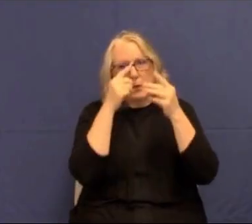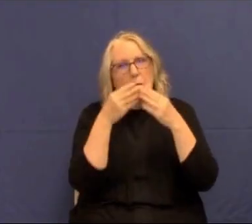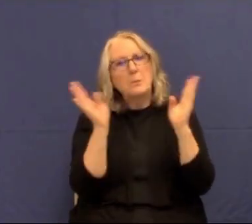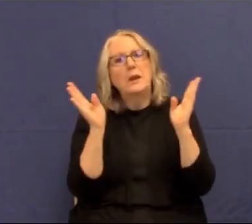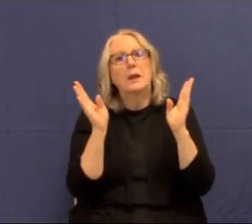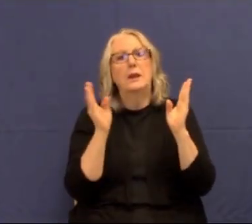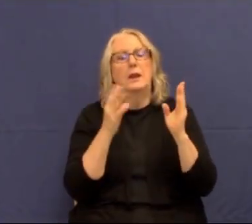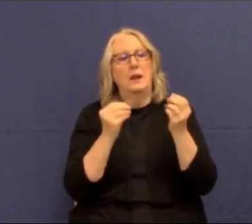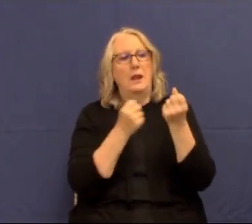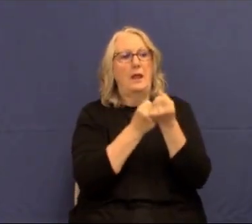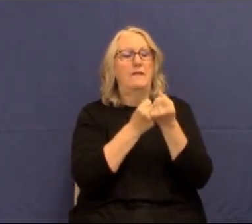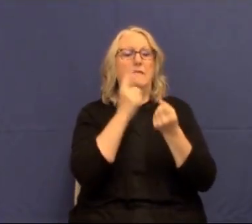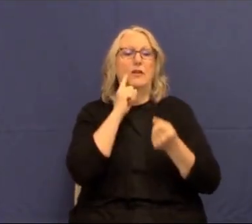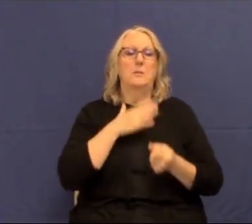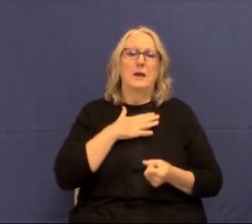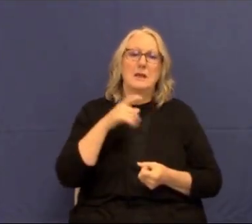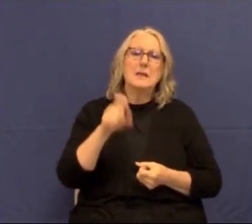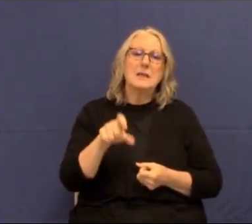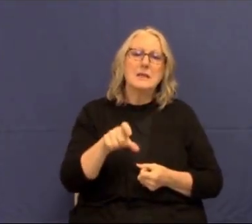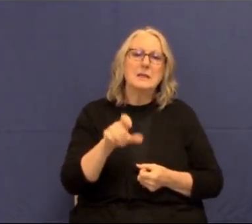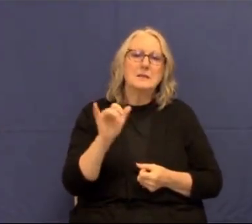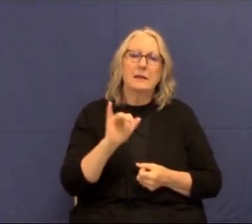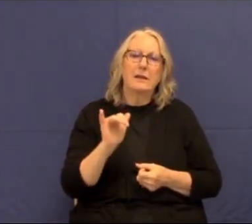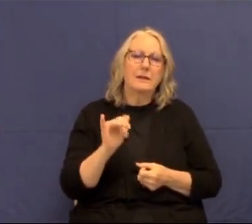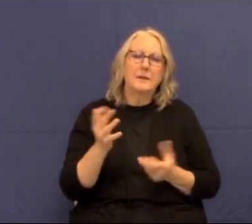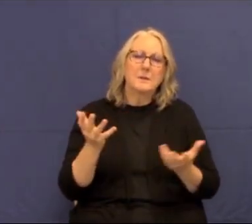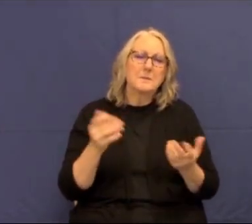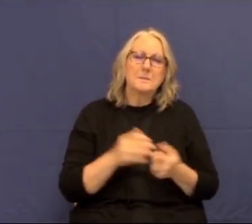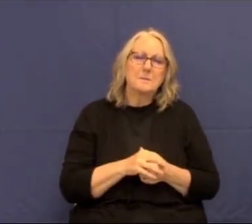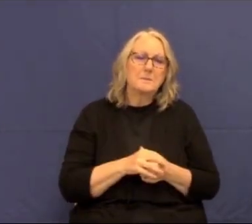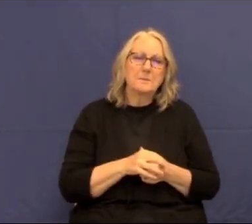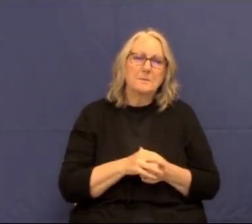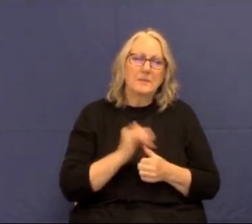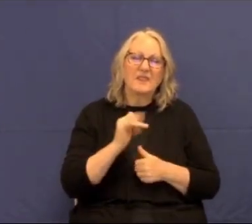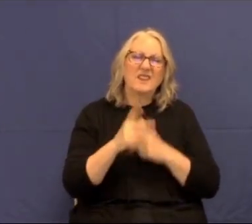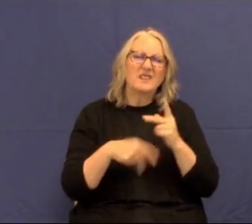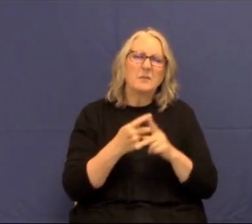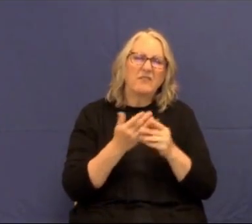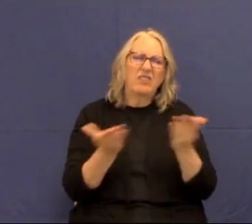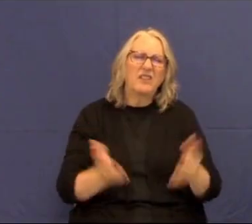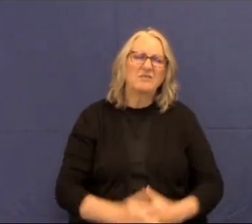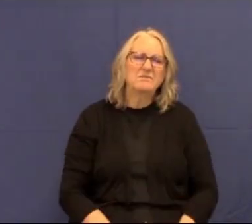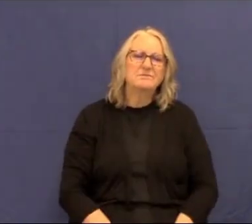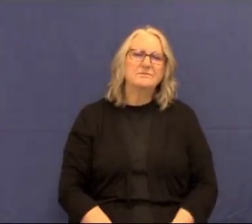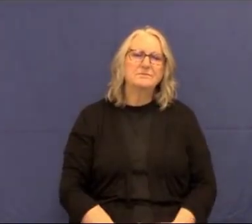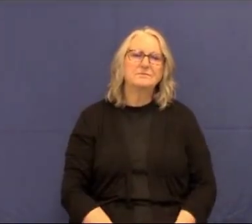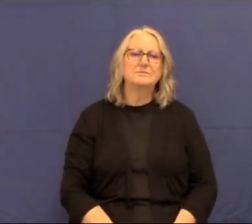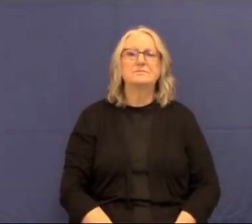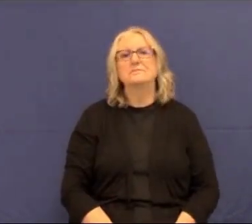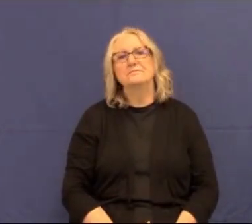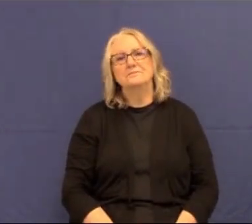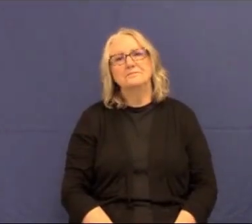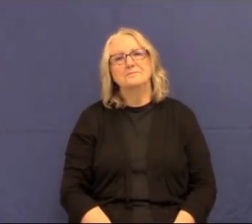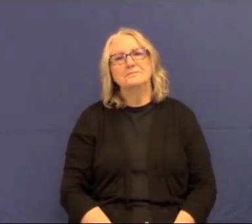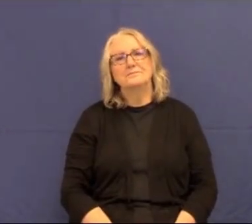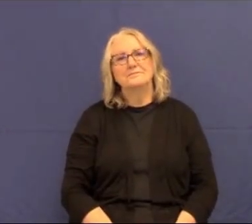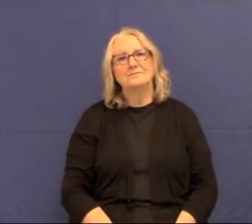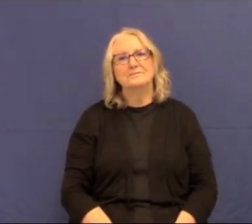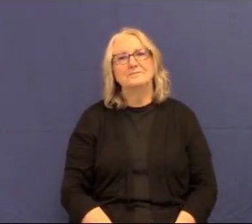being open and advocating for my needs, like I that type of thing.